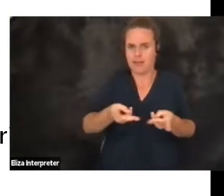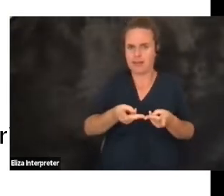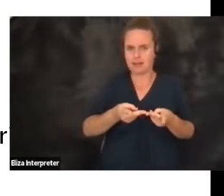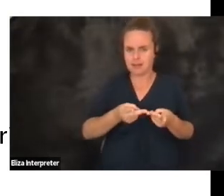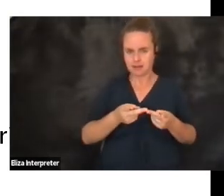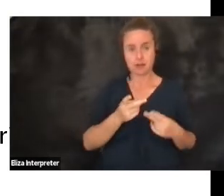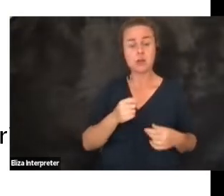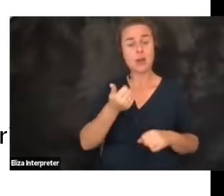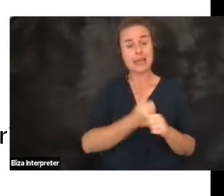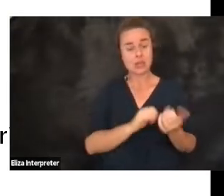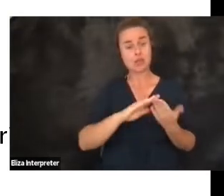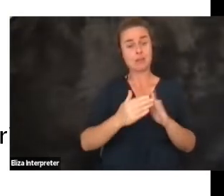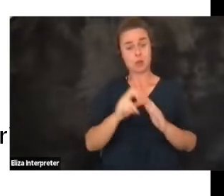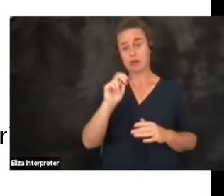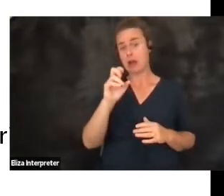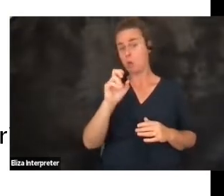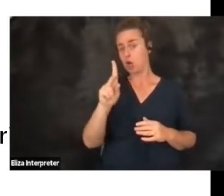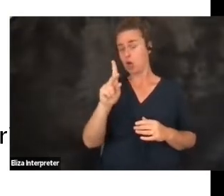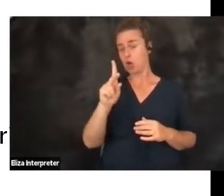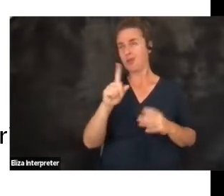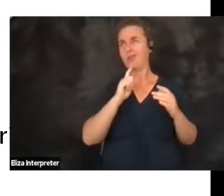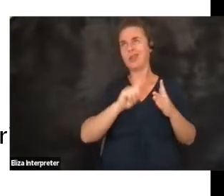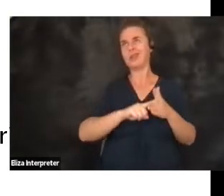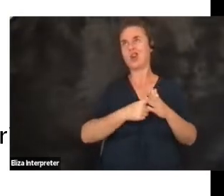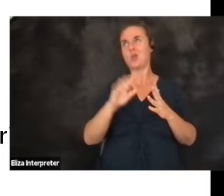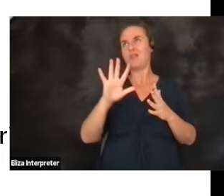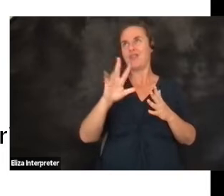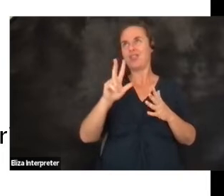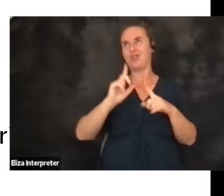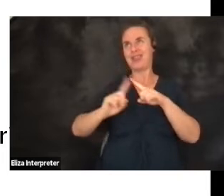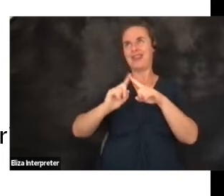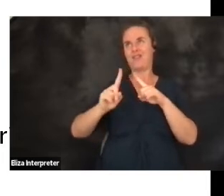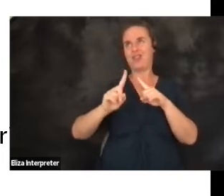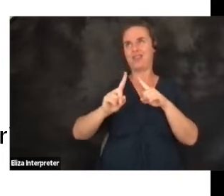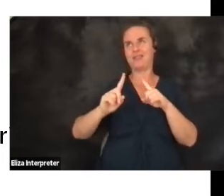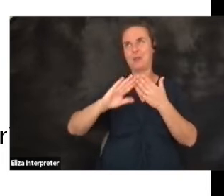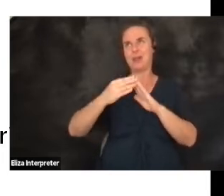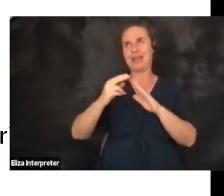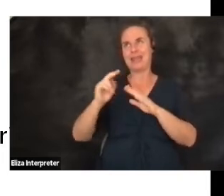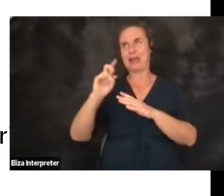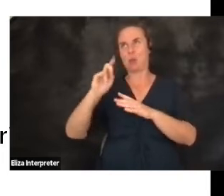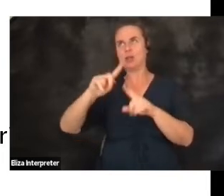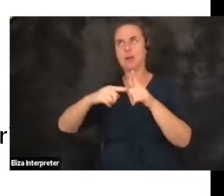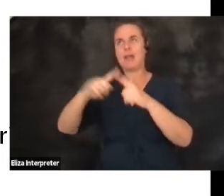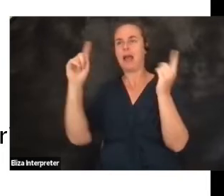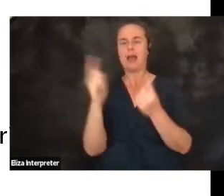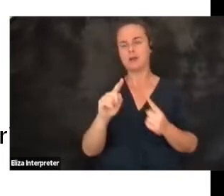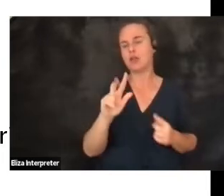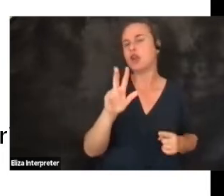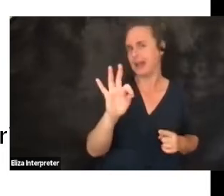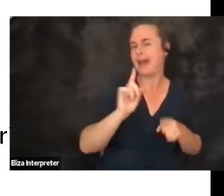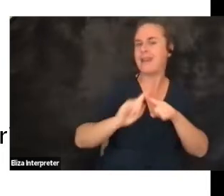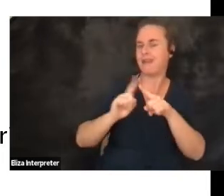were 53, but ultimately it settled down around 39 in 2001. And